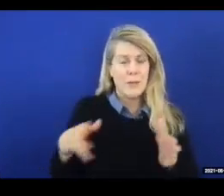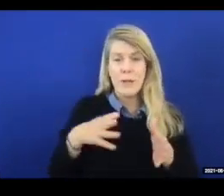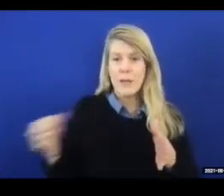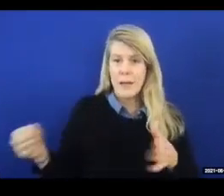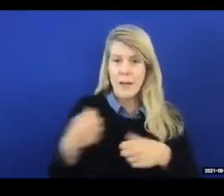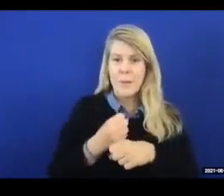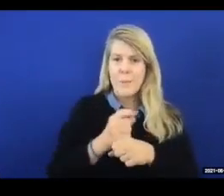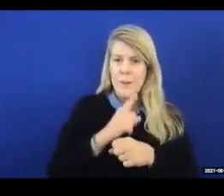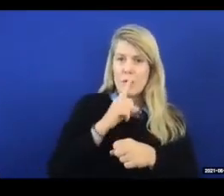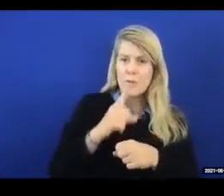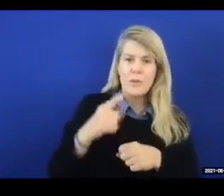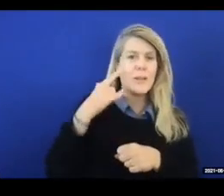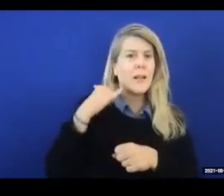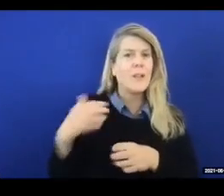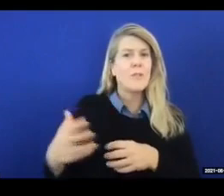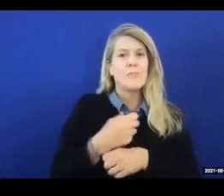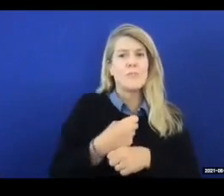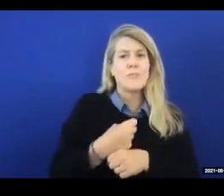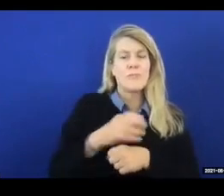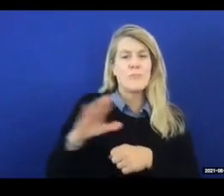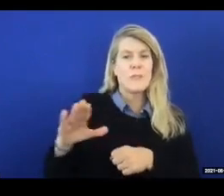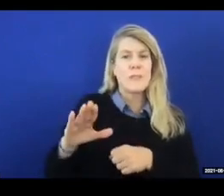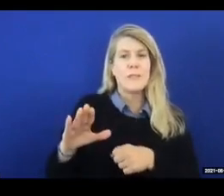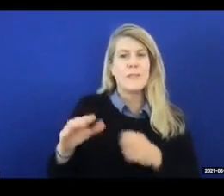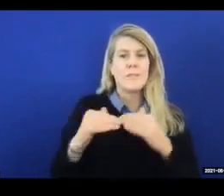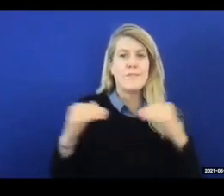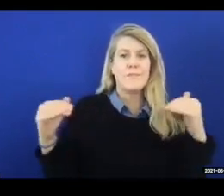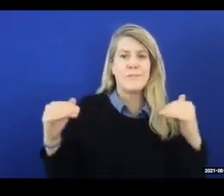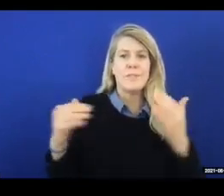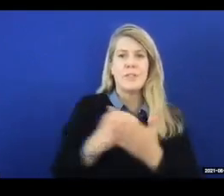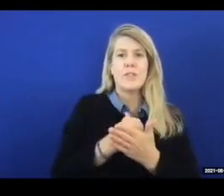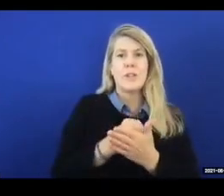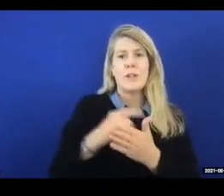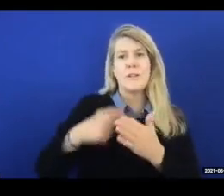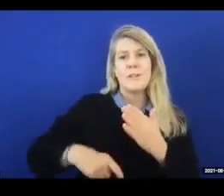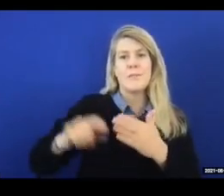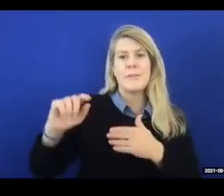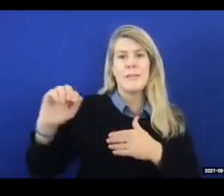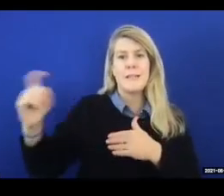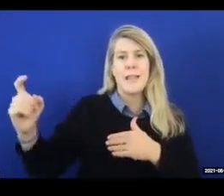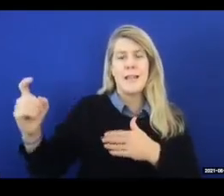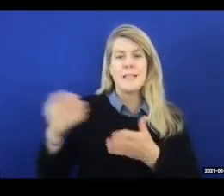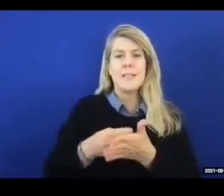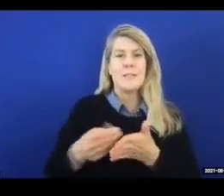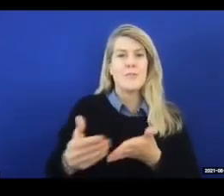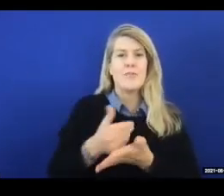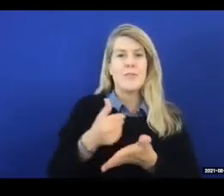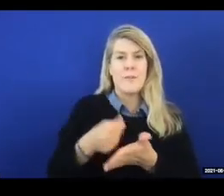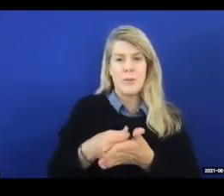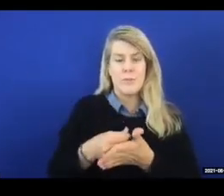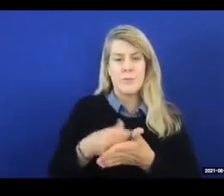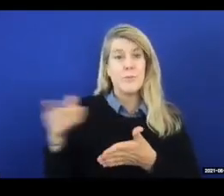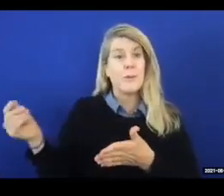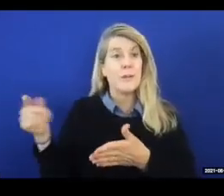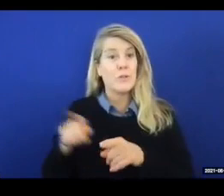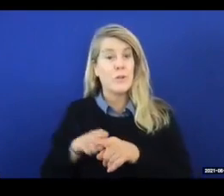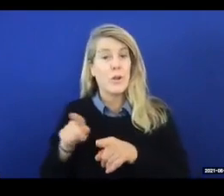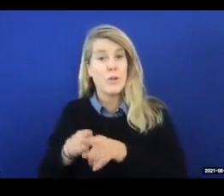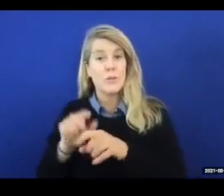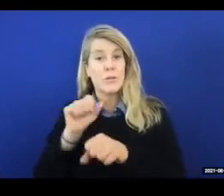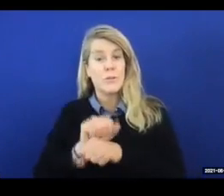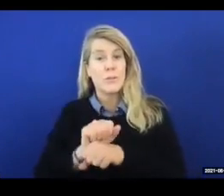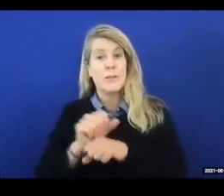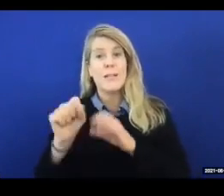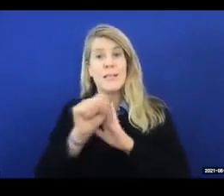California collected its fair share of tax revenues. She also served in the State Assembly